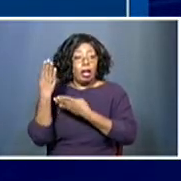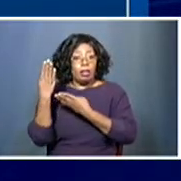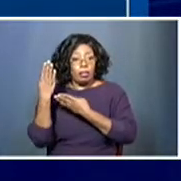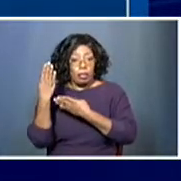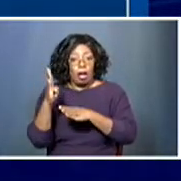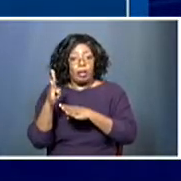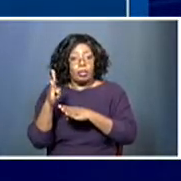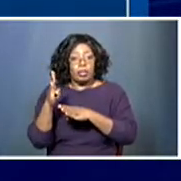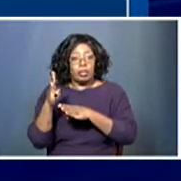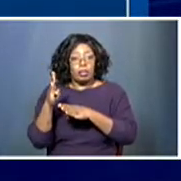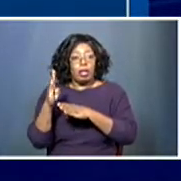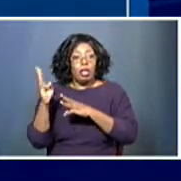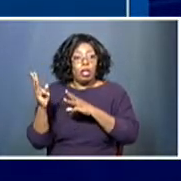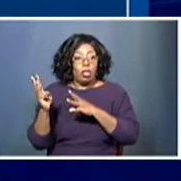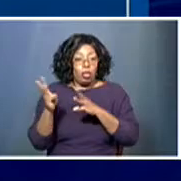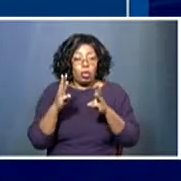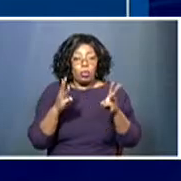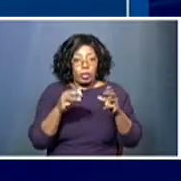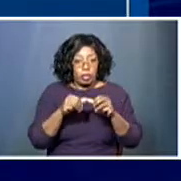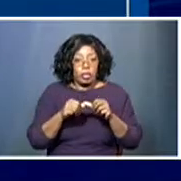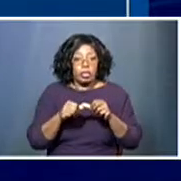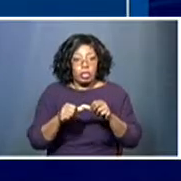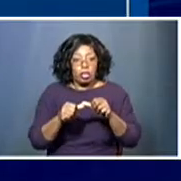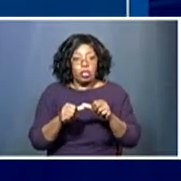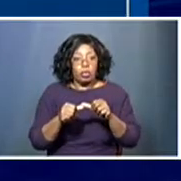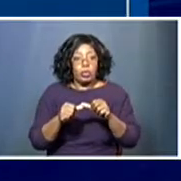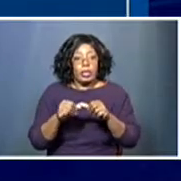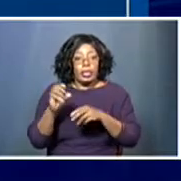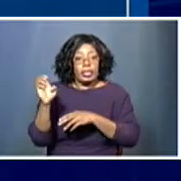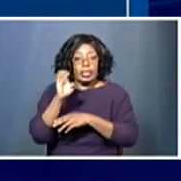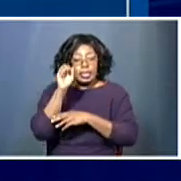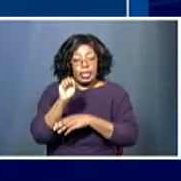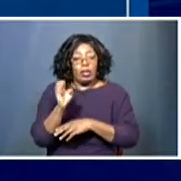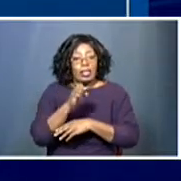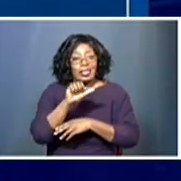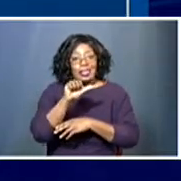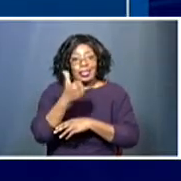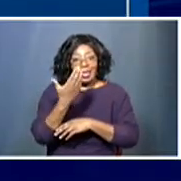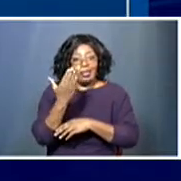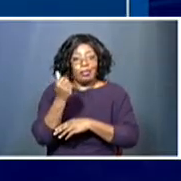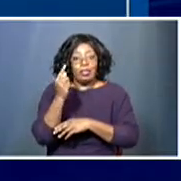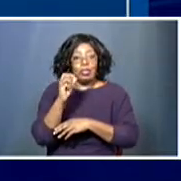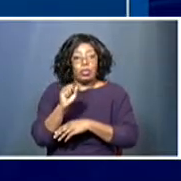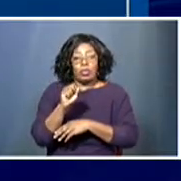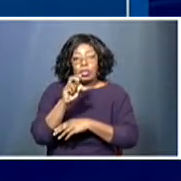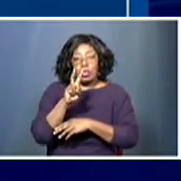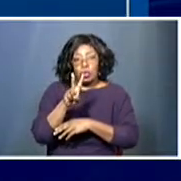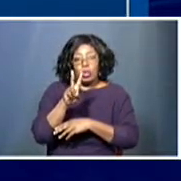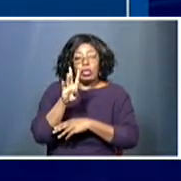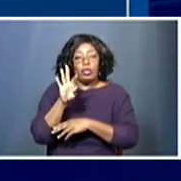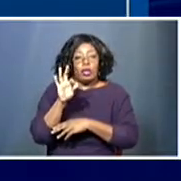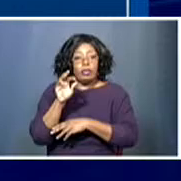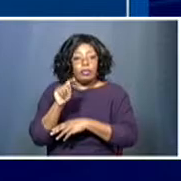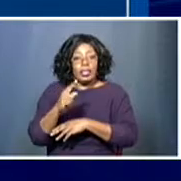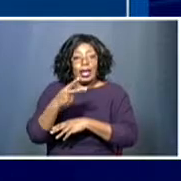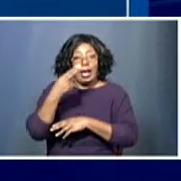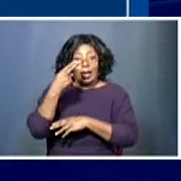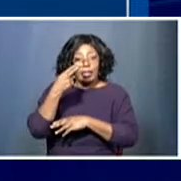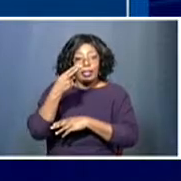winds continue to slowly rotate clockwise, becoming east to southeast at 10 to 15 knots, wave heights 2 to 4 feet. High